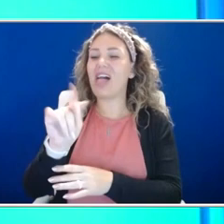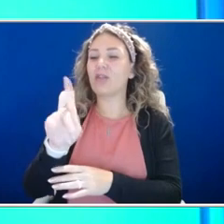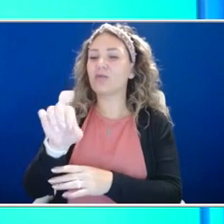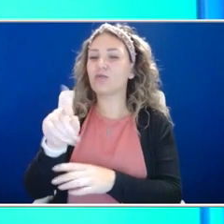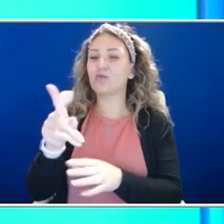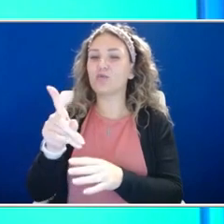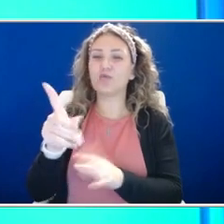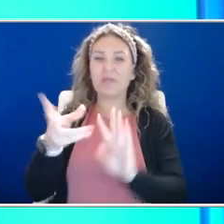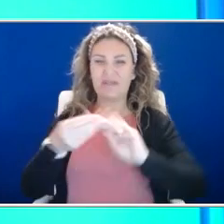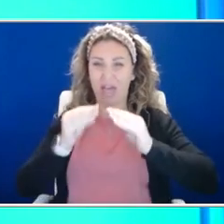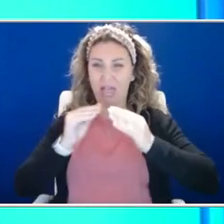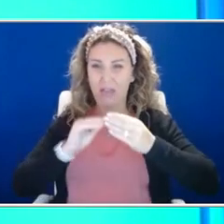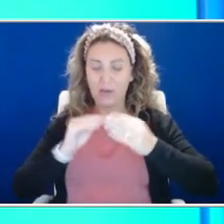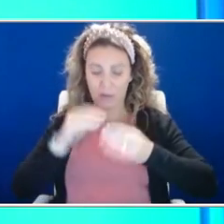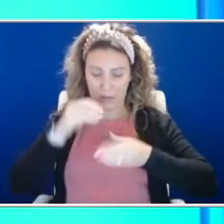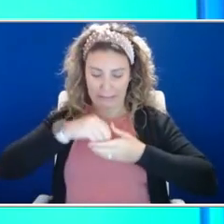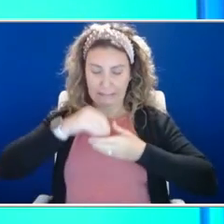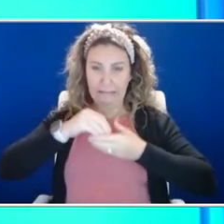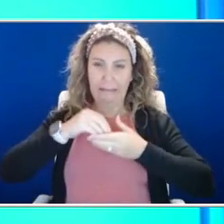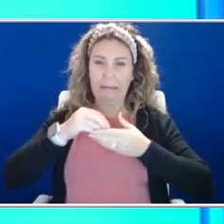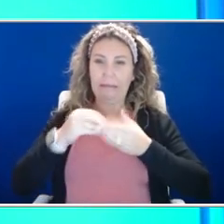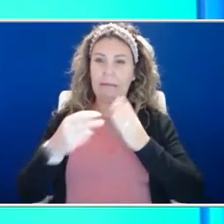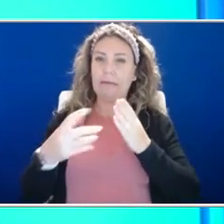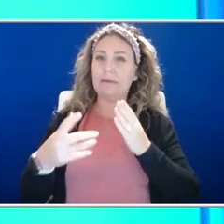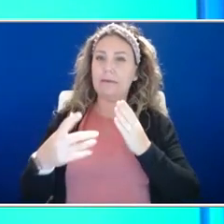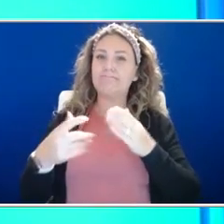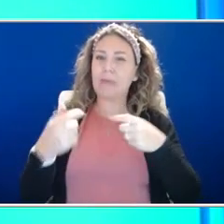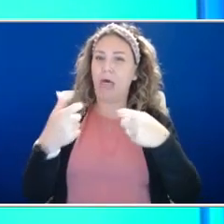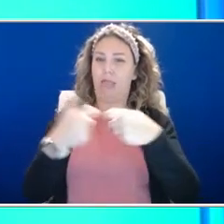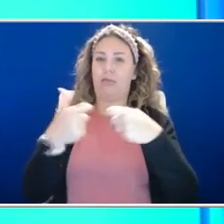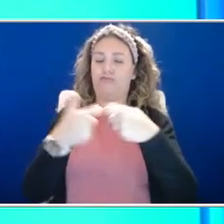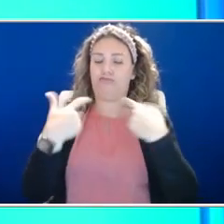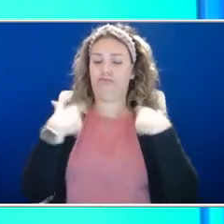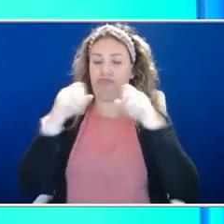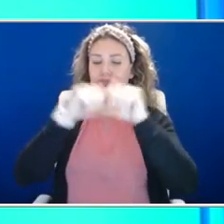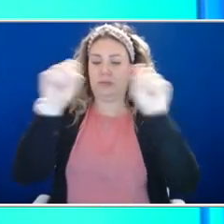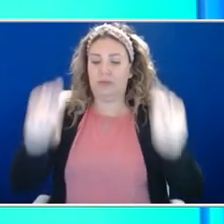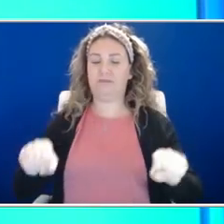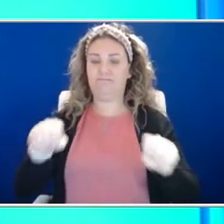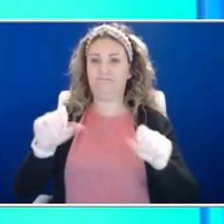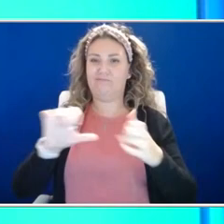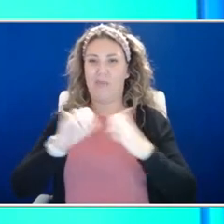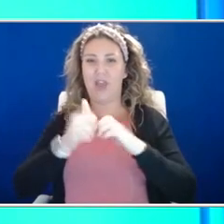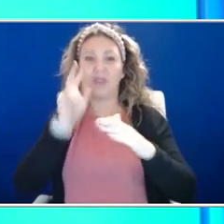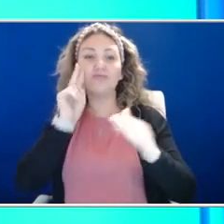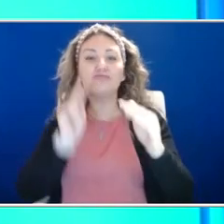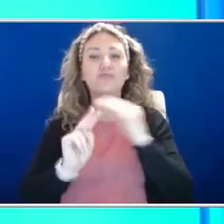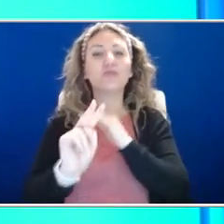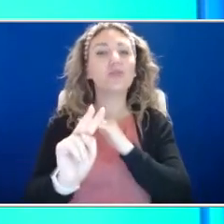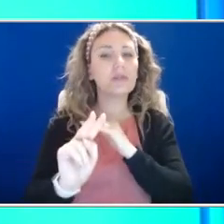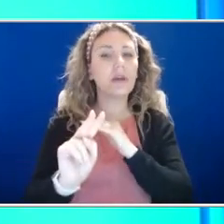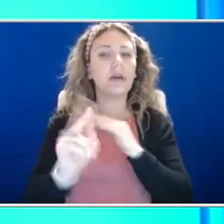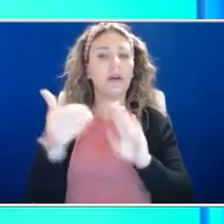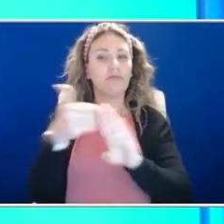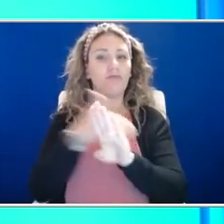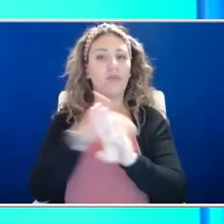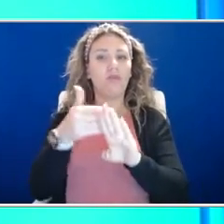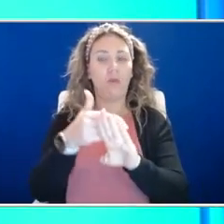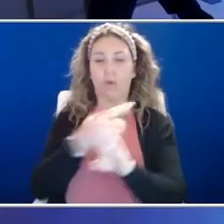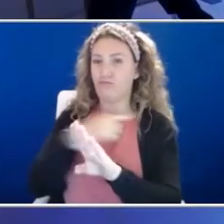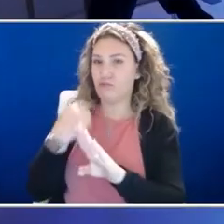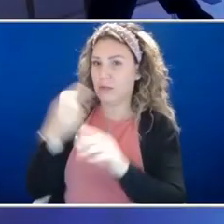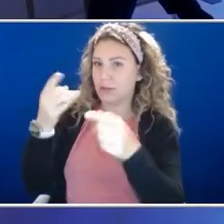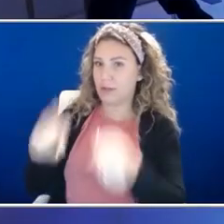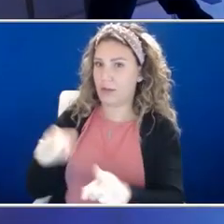record systems. So currently, we are working on how to predict risk before the onset.